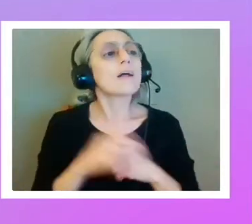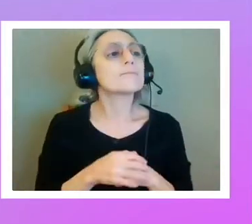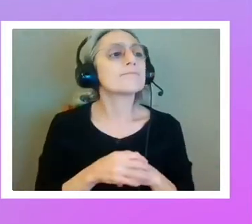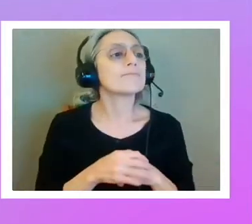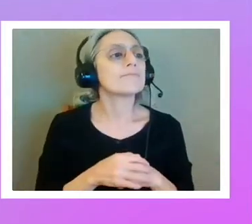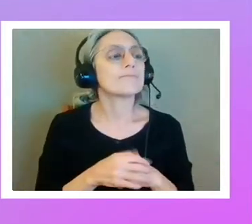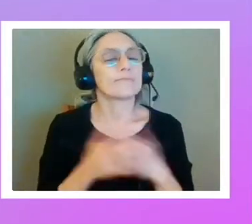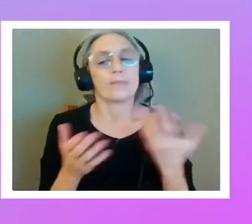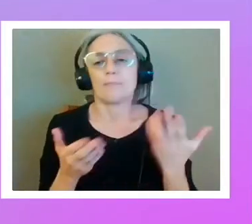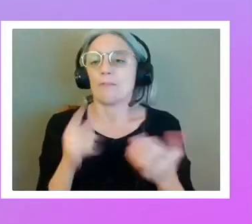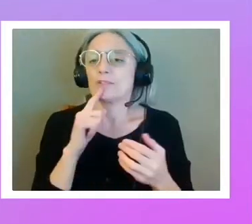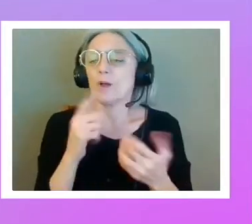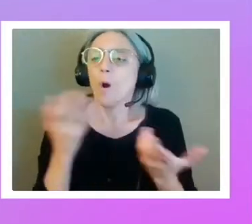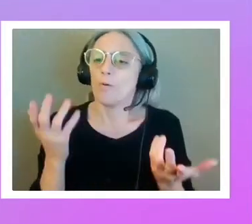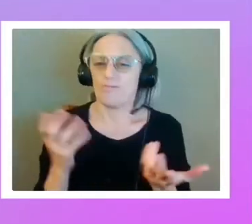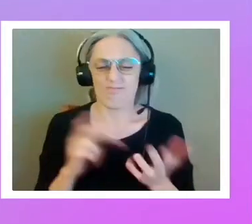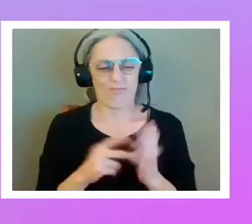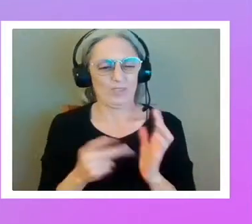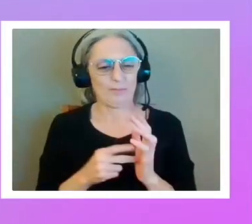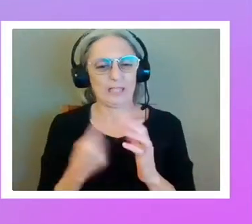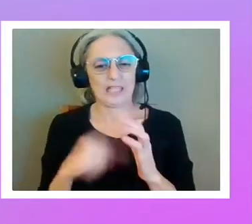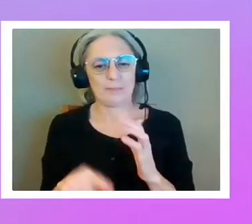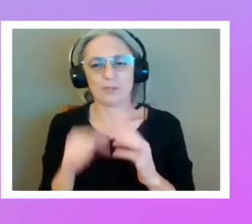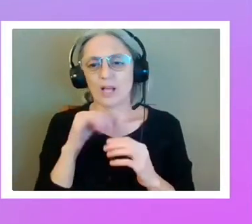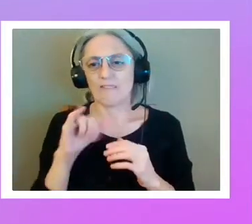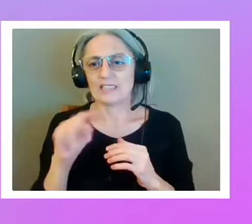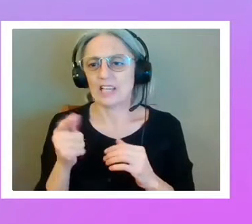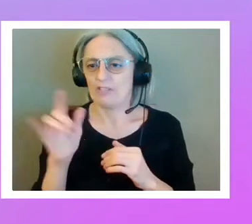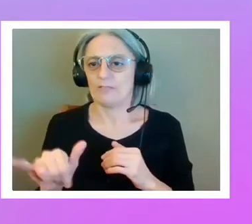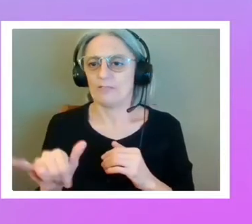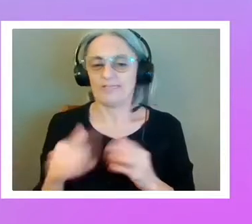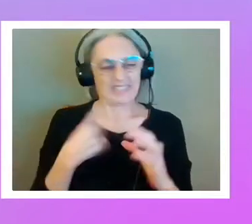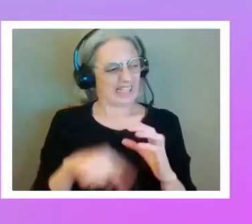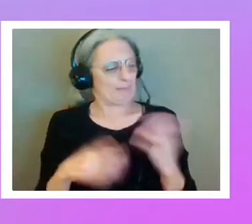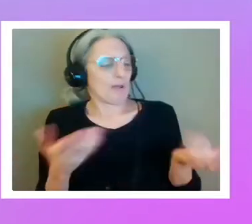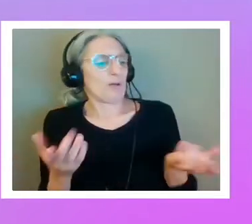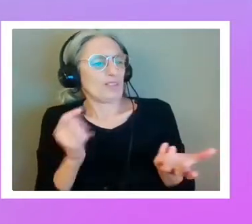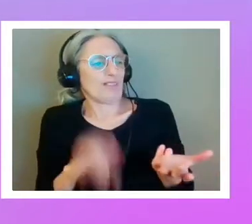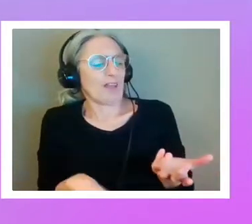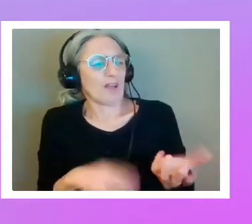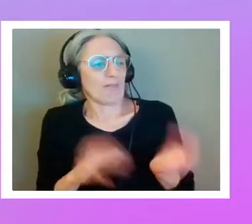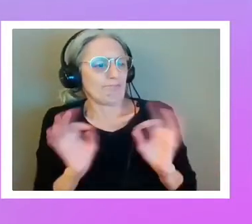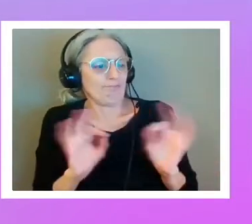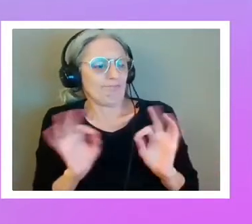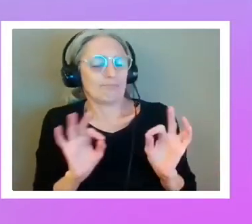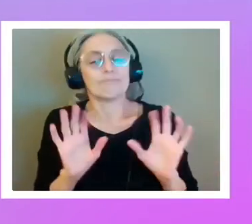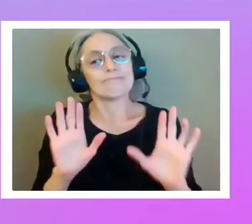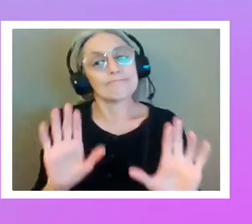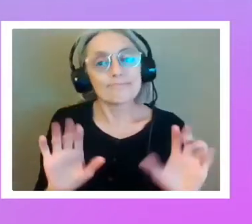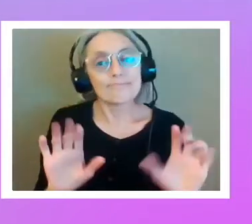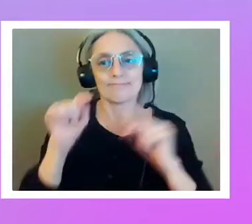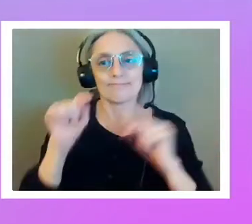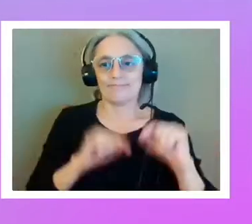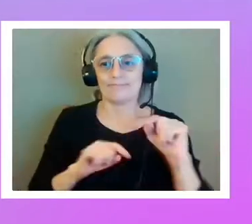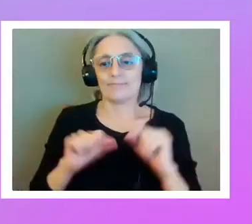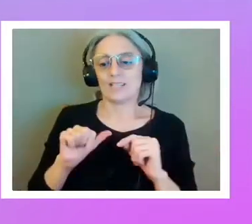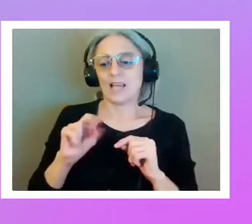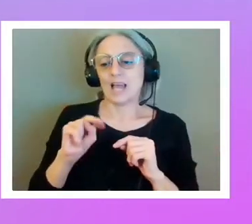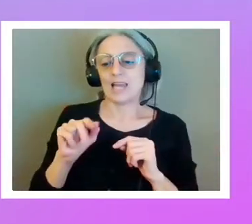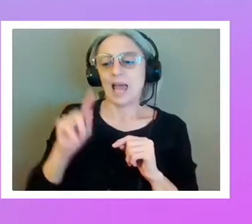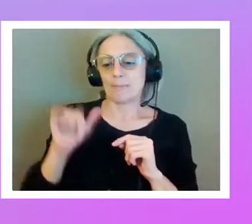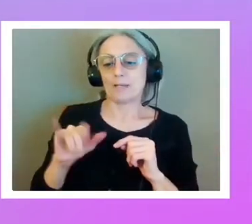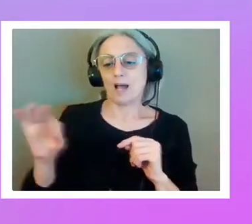I'm sure you're saying, well, what do you mean emails lack integrity? It's just an email. Well, let's dive a little bit deeper into the anatomy of an email to